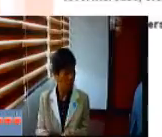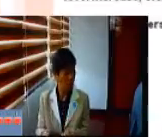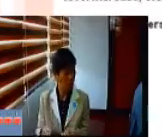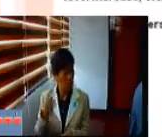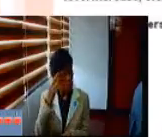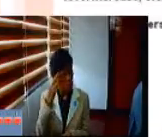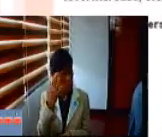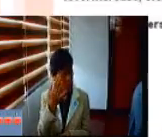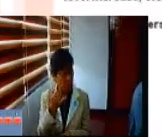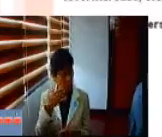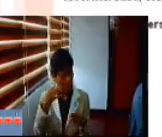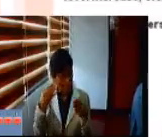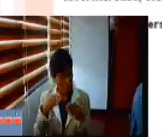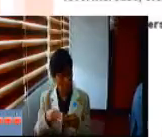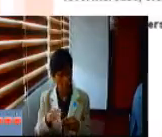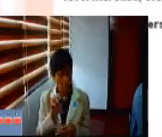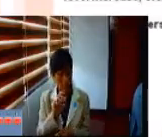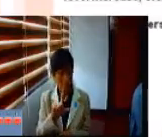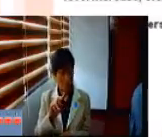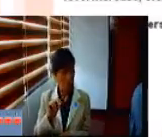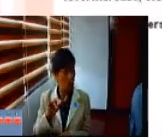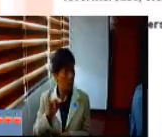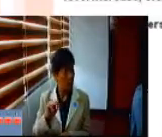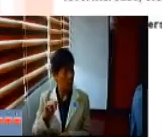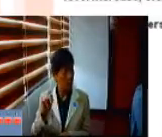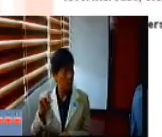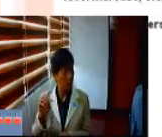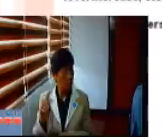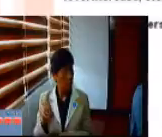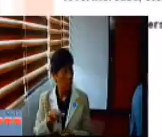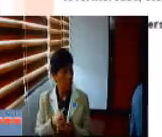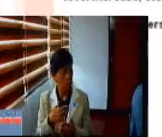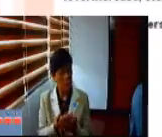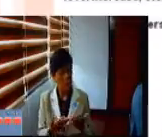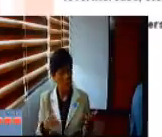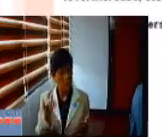zeroed in on El Nino is because those are the things that you can measure.